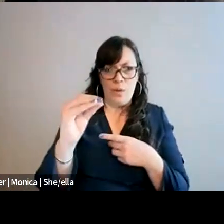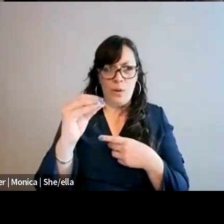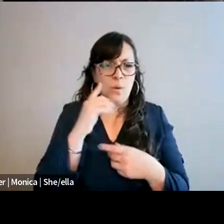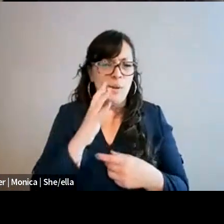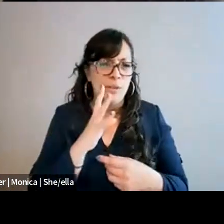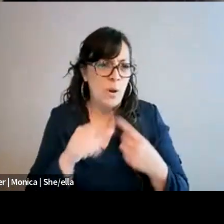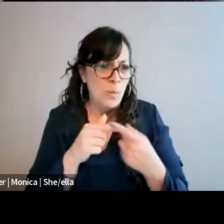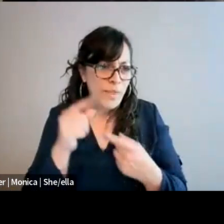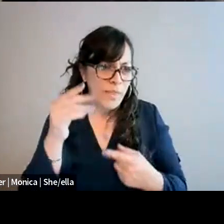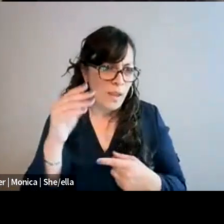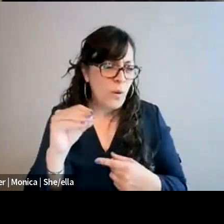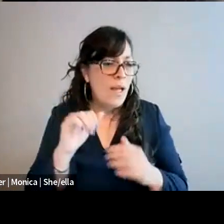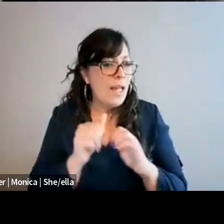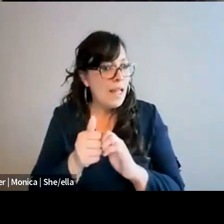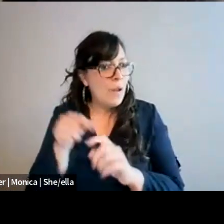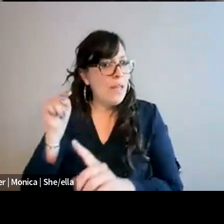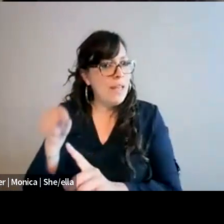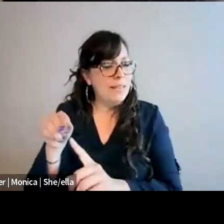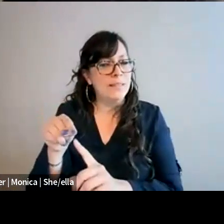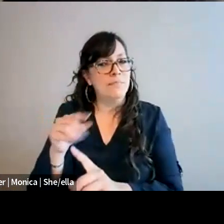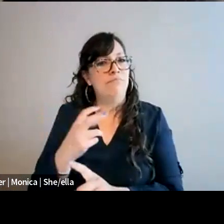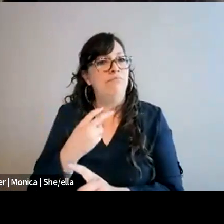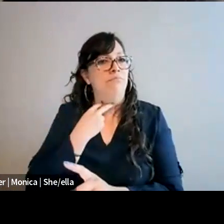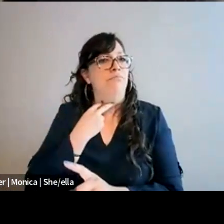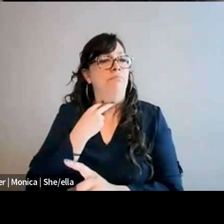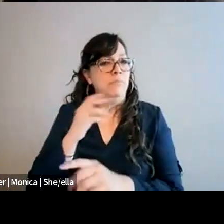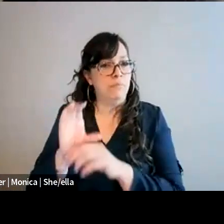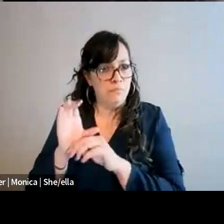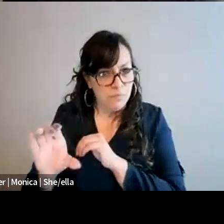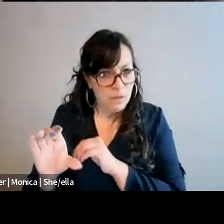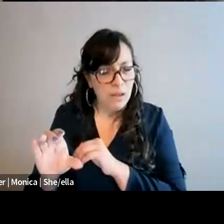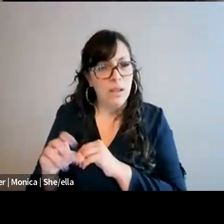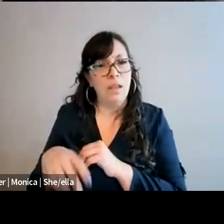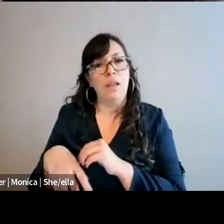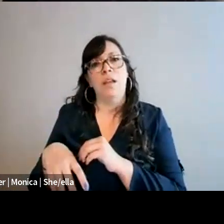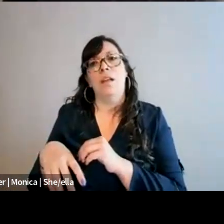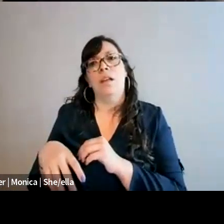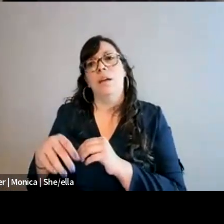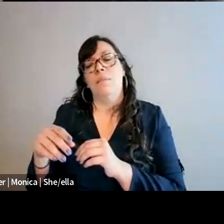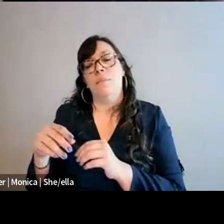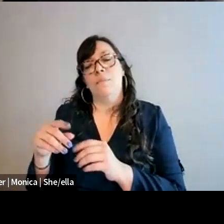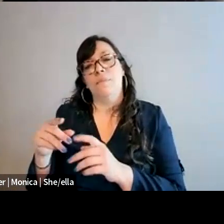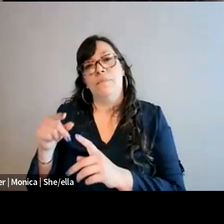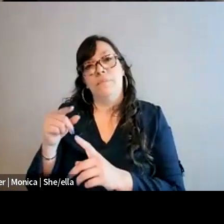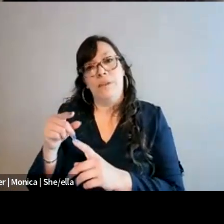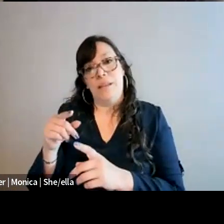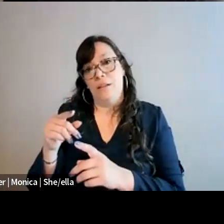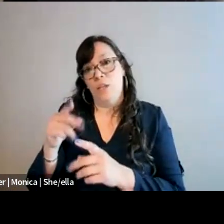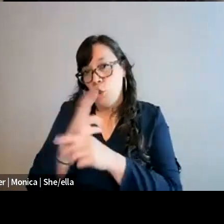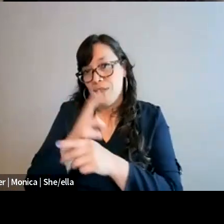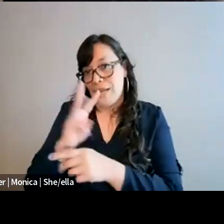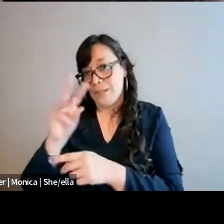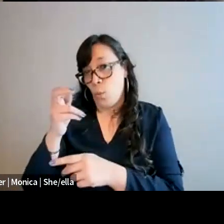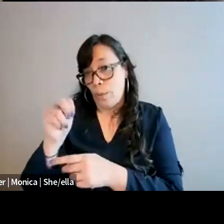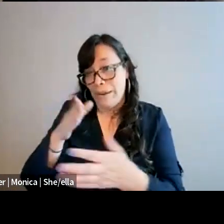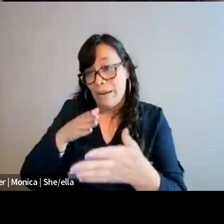ask Theo, how has involuntary commitment measures been weaponized against the unhoused communities? And